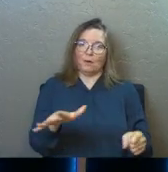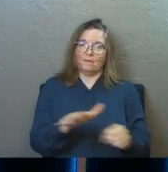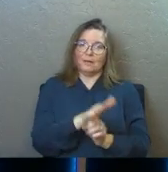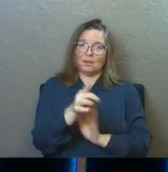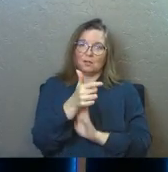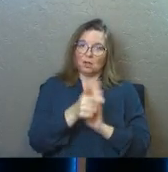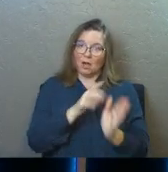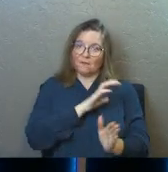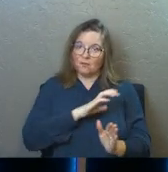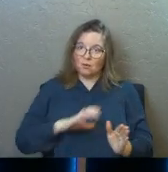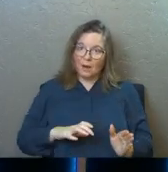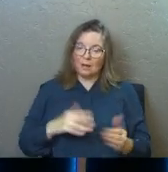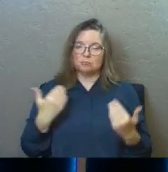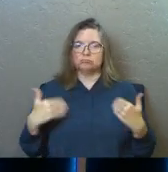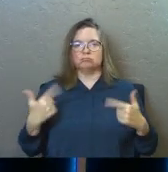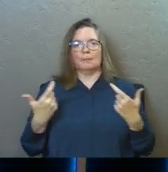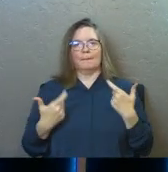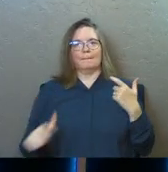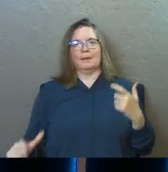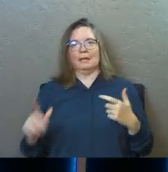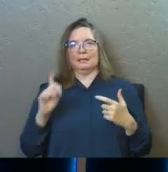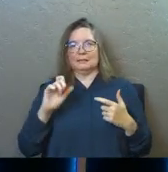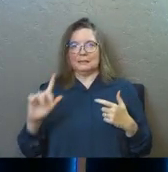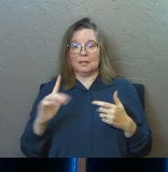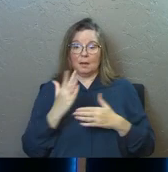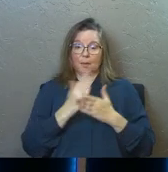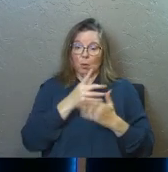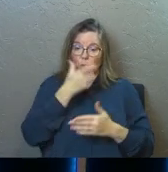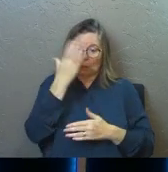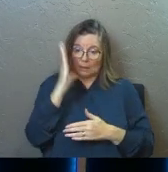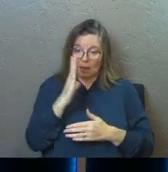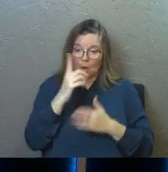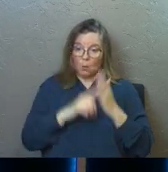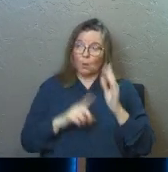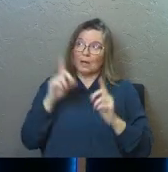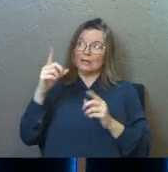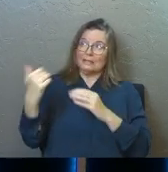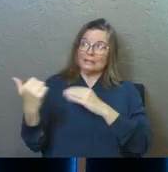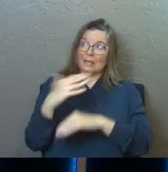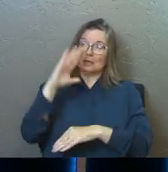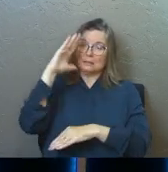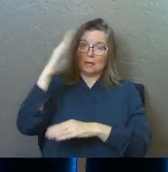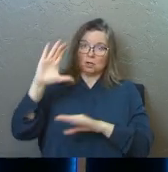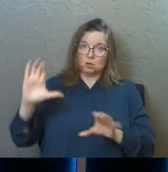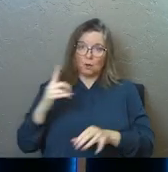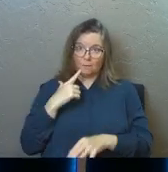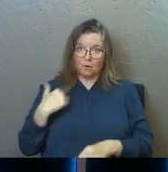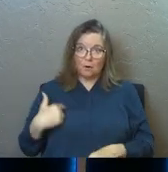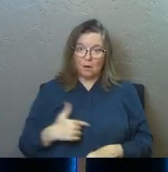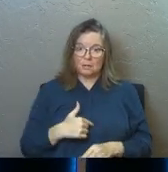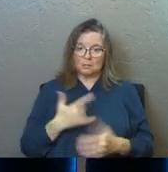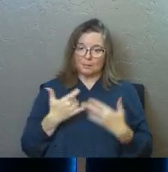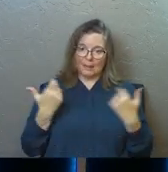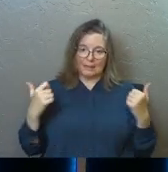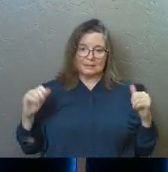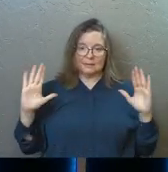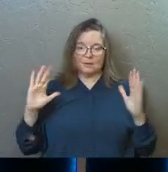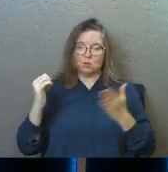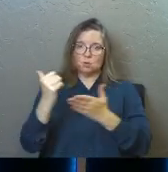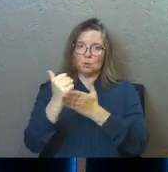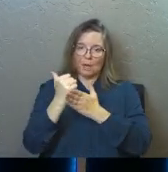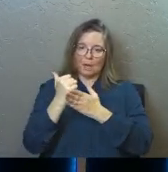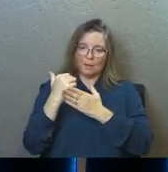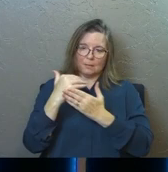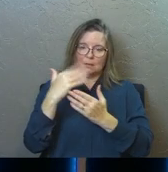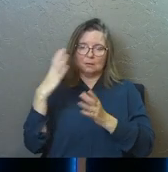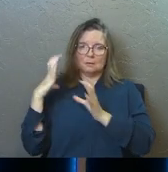law of Christ, it says. It's such a big deal. Part of who God is and what he sent his son to do for us, to be that ultimate sacrifice, to help and